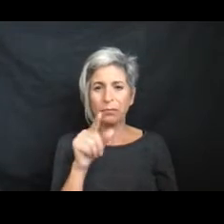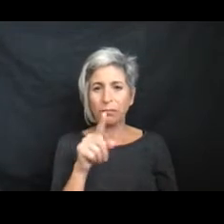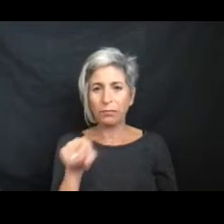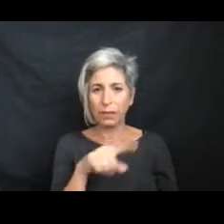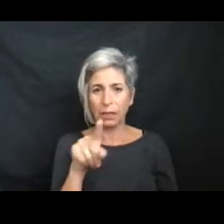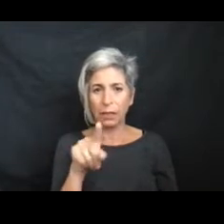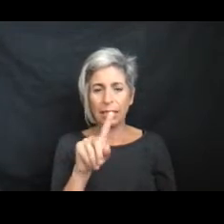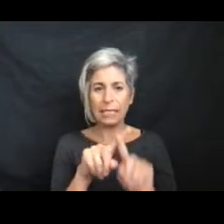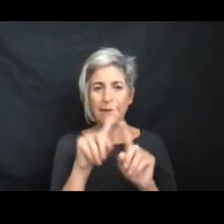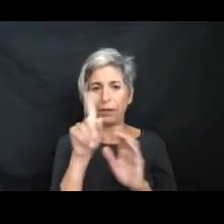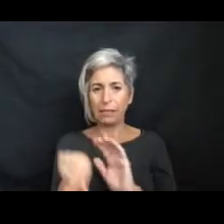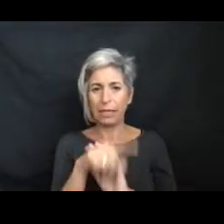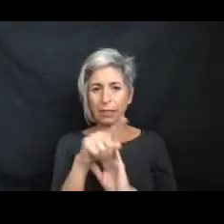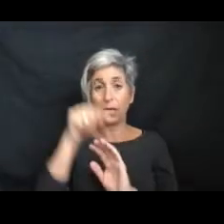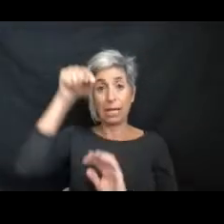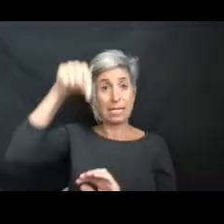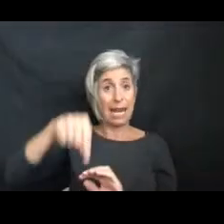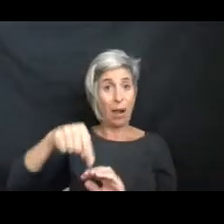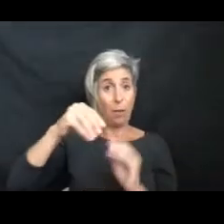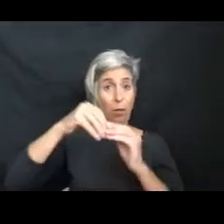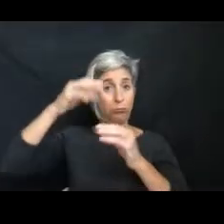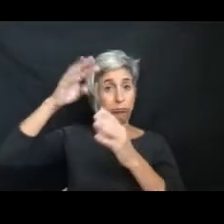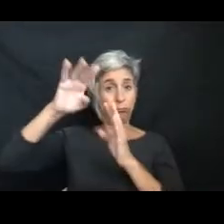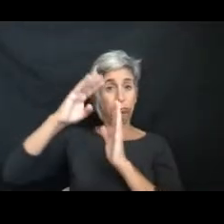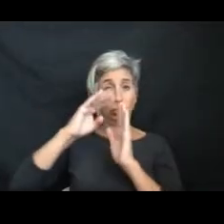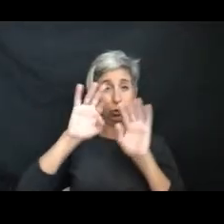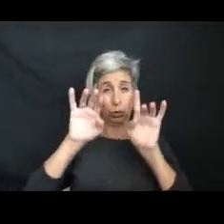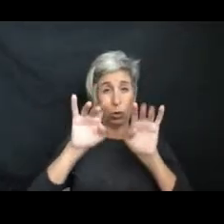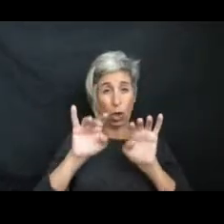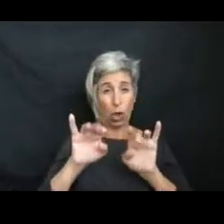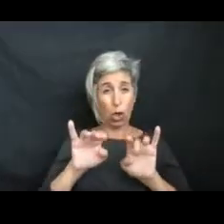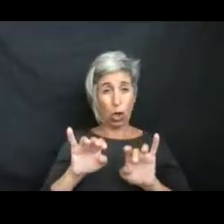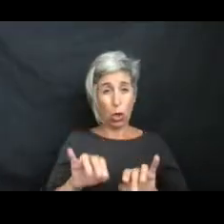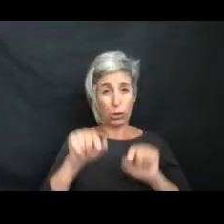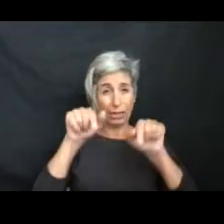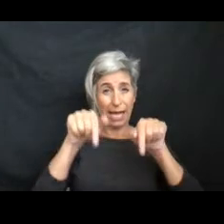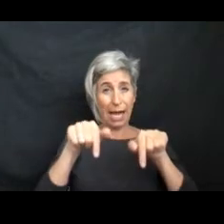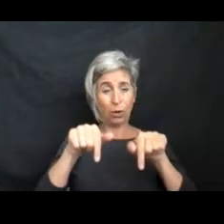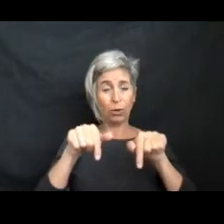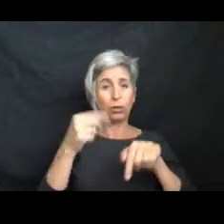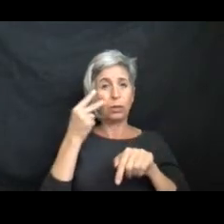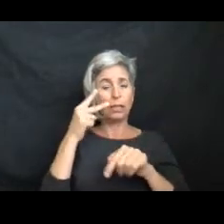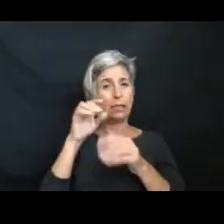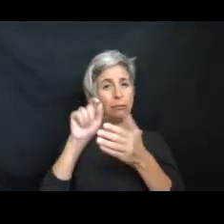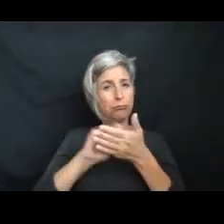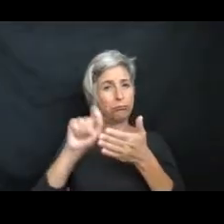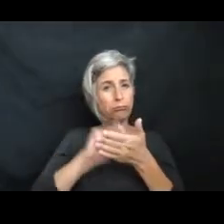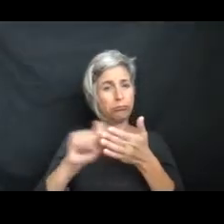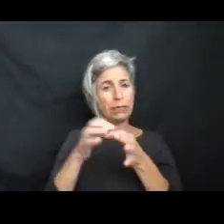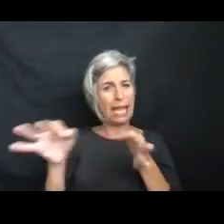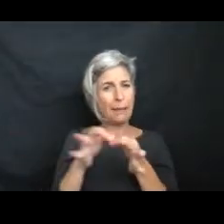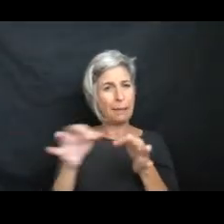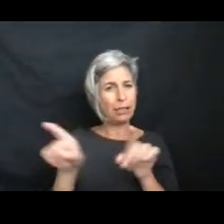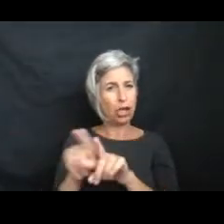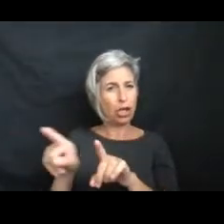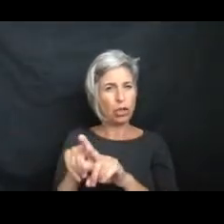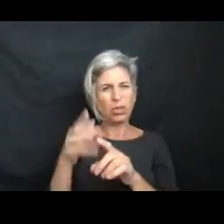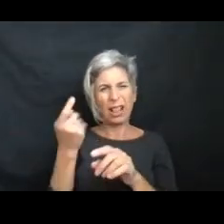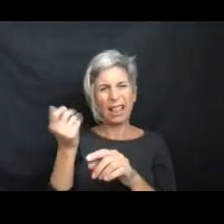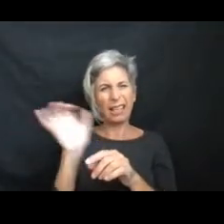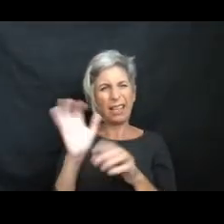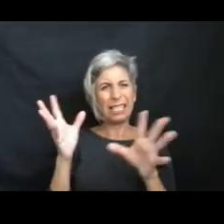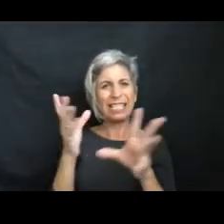And further down, if you scroll down, you can also see the actual document markups and comments. It's a bit of a summary of